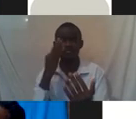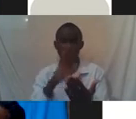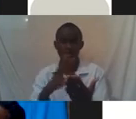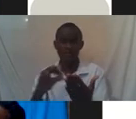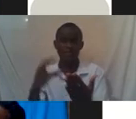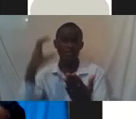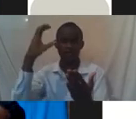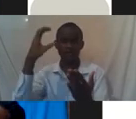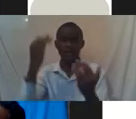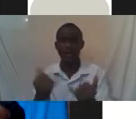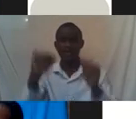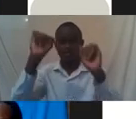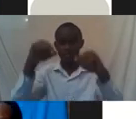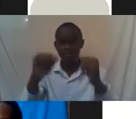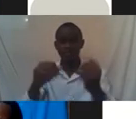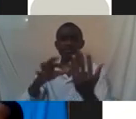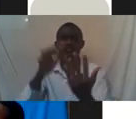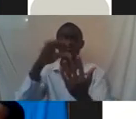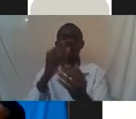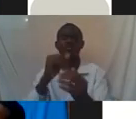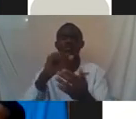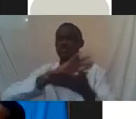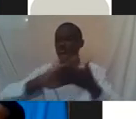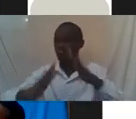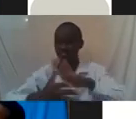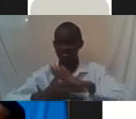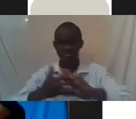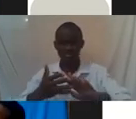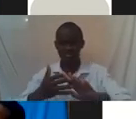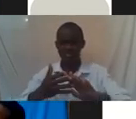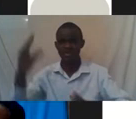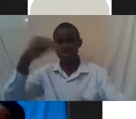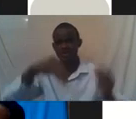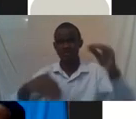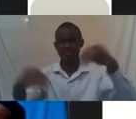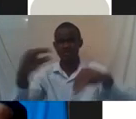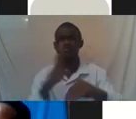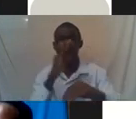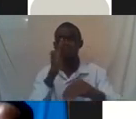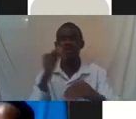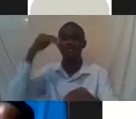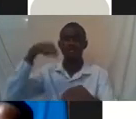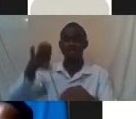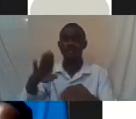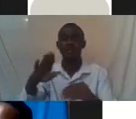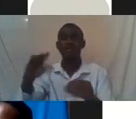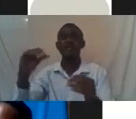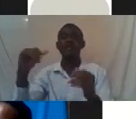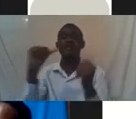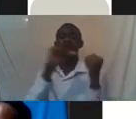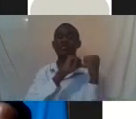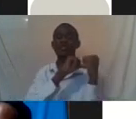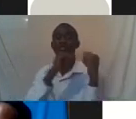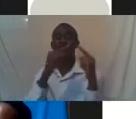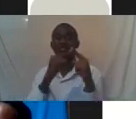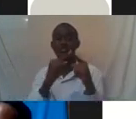can actually appoint them without vetting by parliament, according to what the BBI is saying. And to my mind, that may